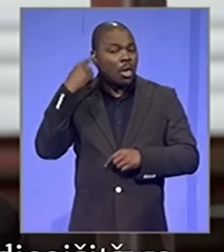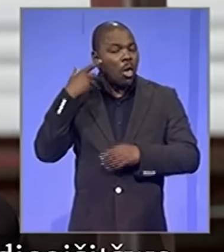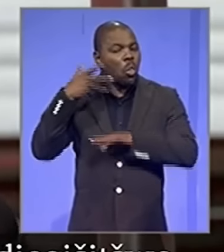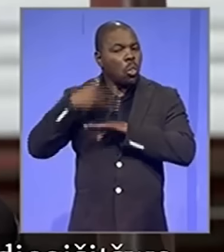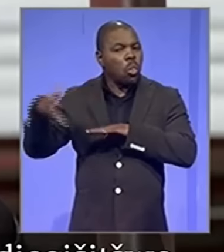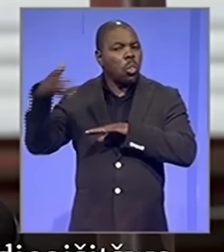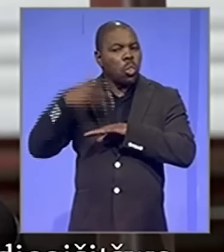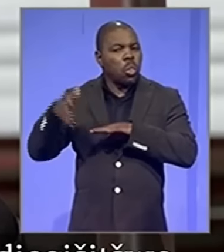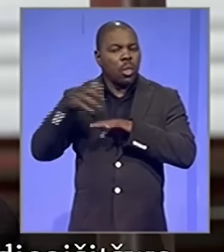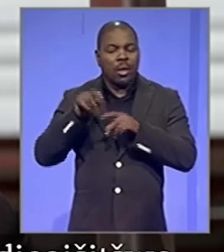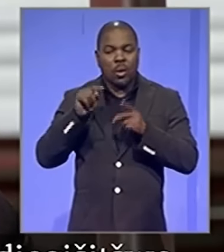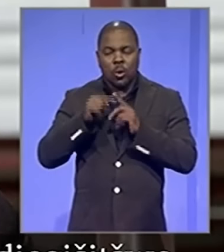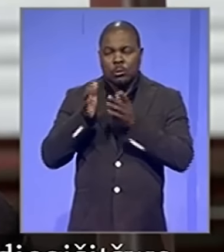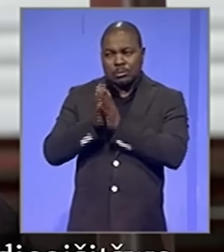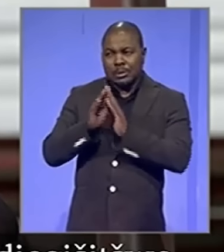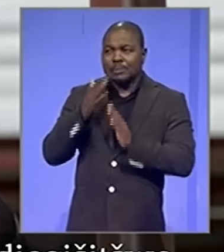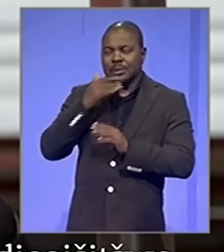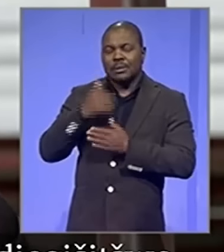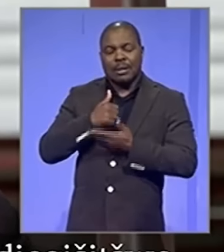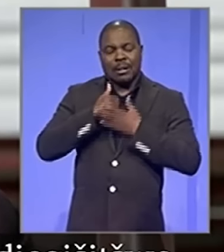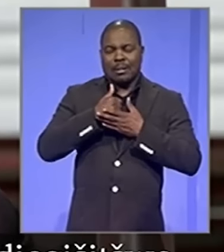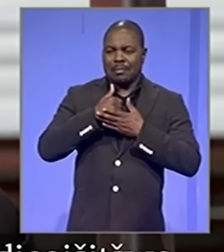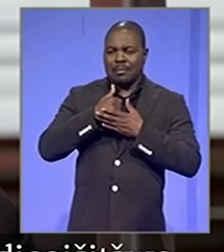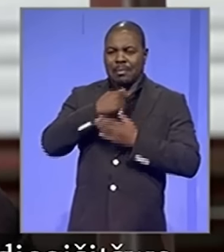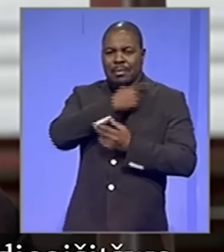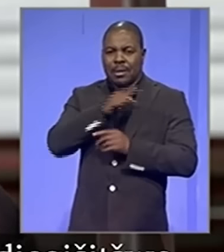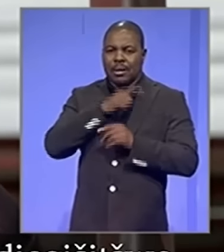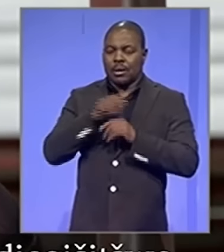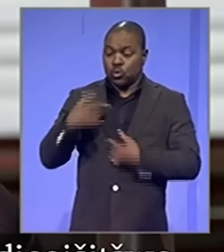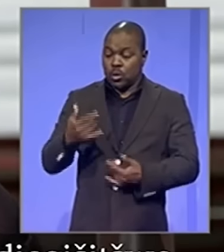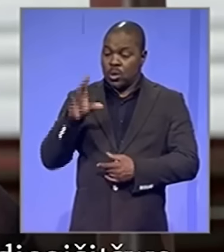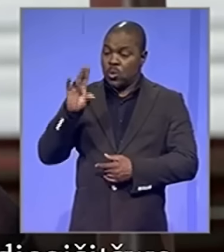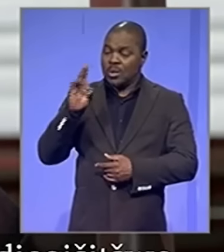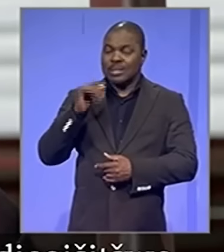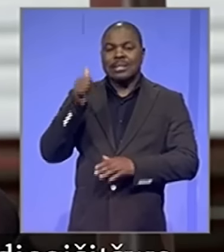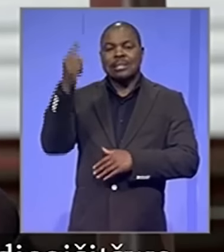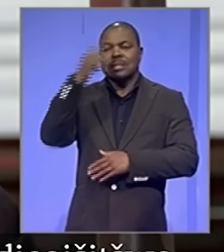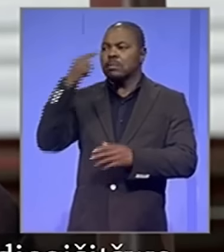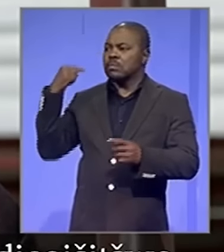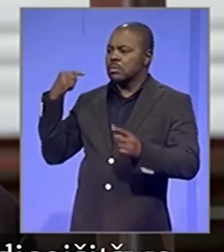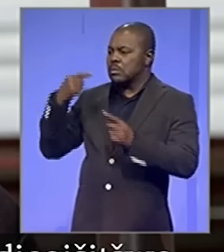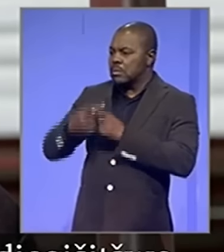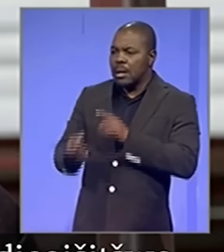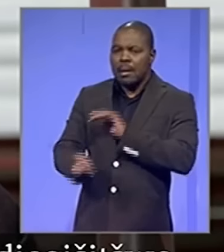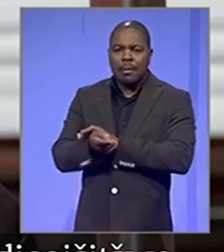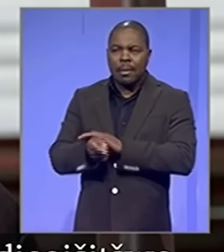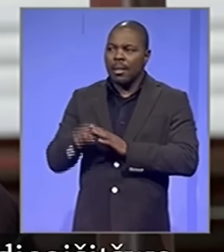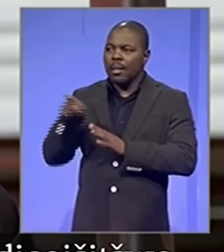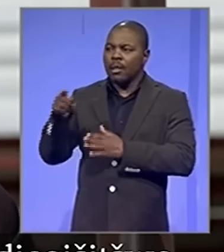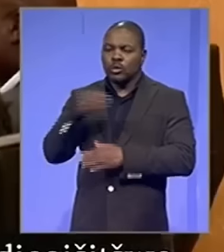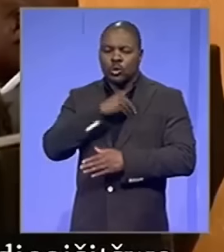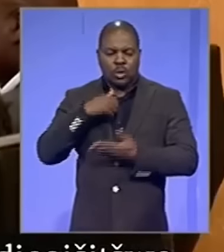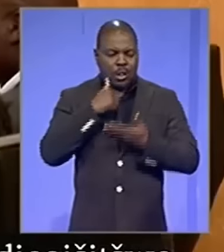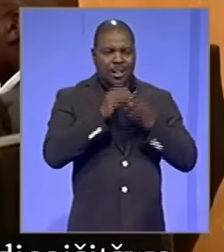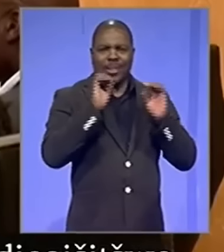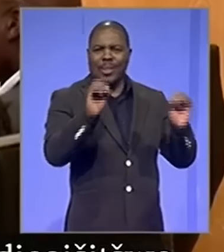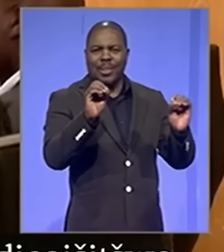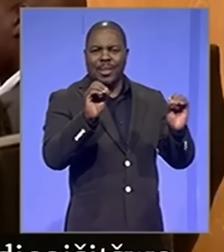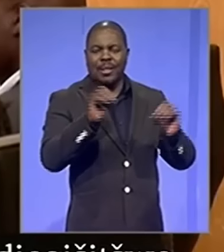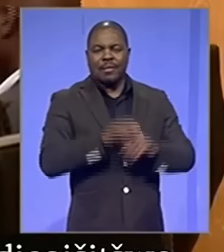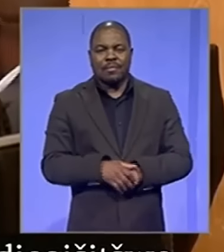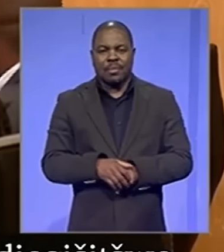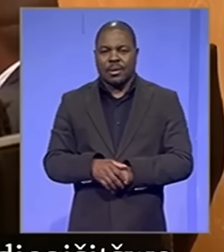medical attention. And to date, it's Wednesday, 6 days after the actual assault or incident, and she has not received medical attention.